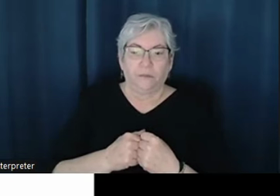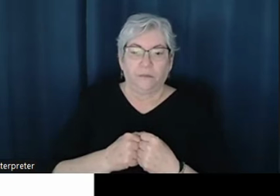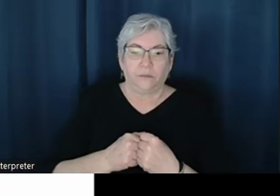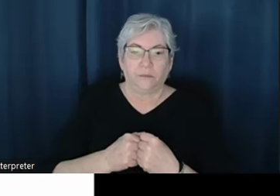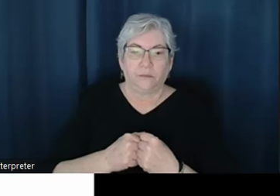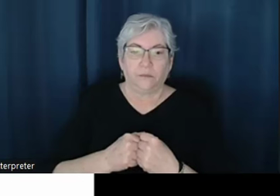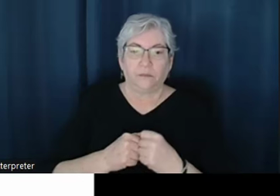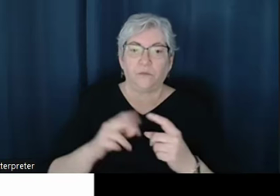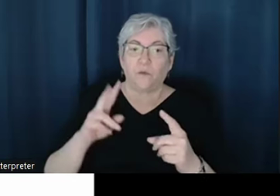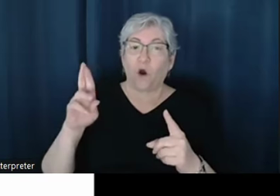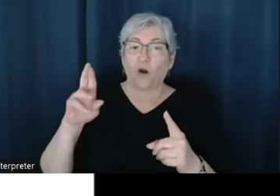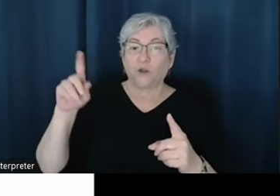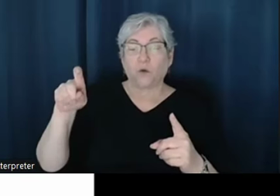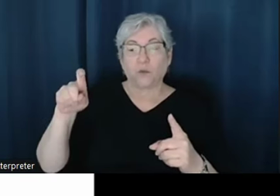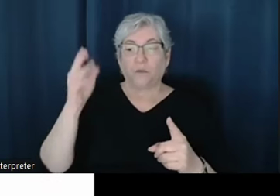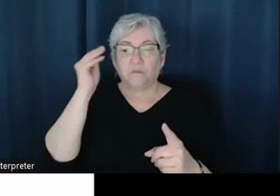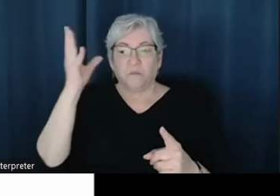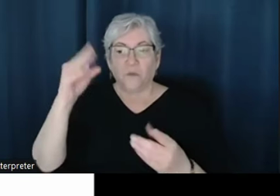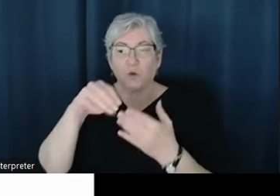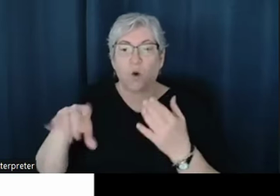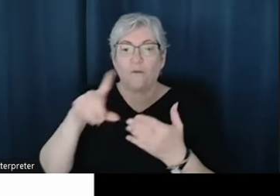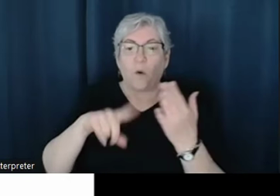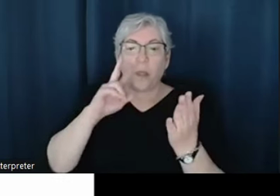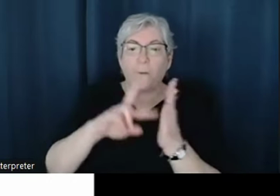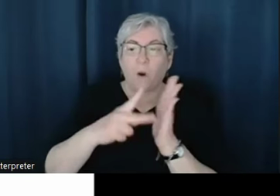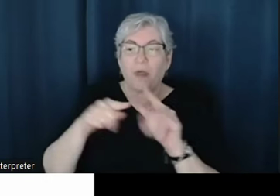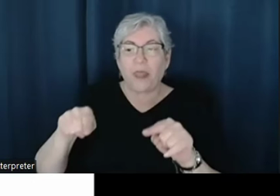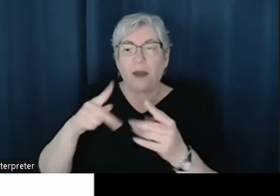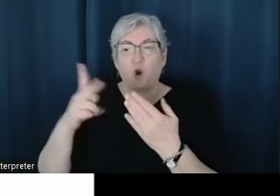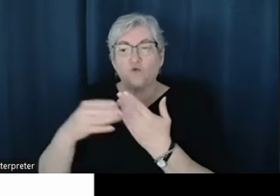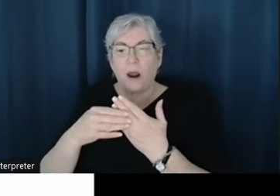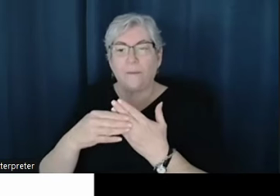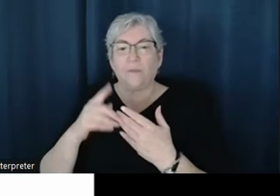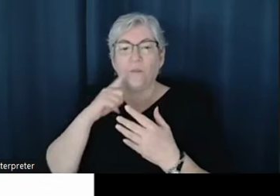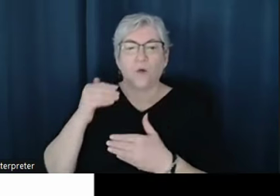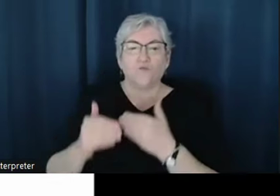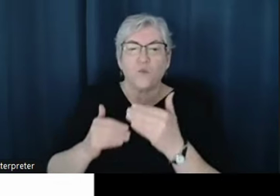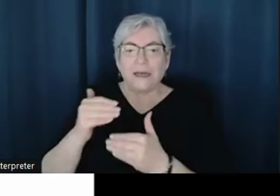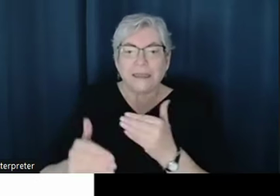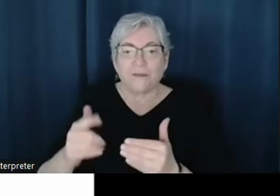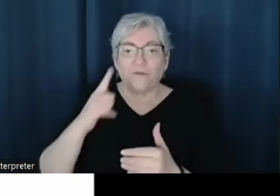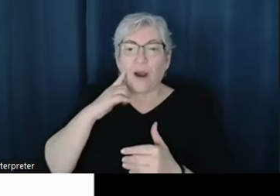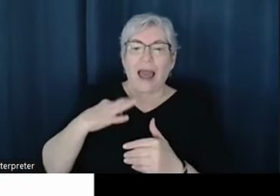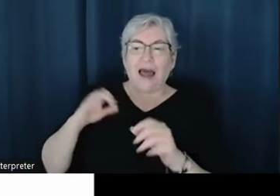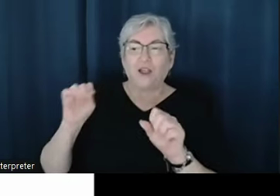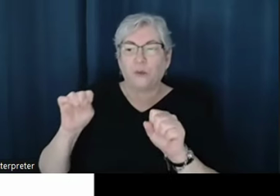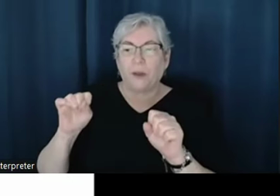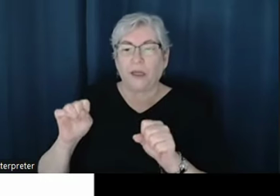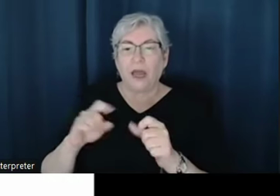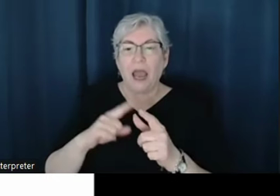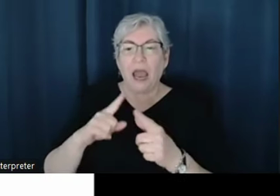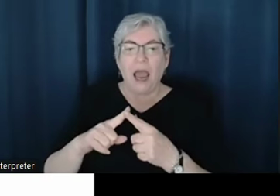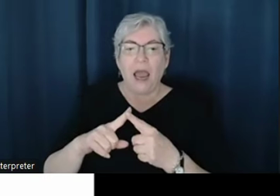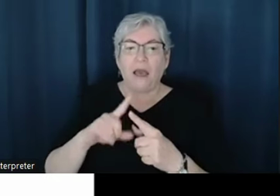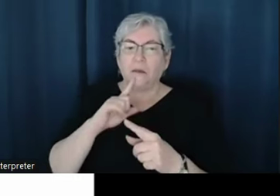So VR is supposed to be informing students of the purpose of the program, the process for eligibility, as early